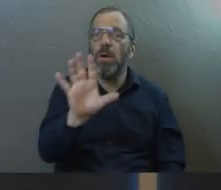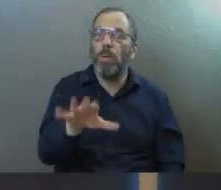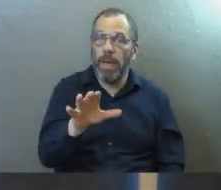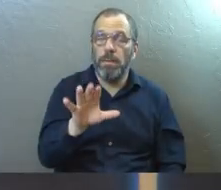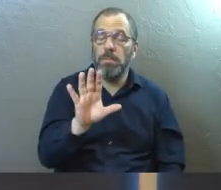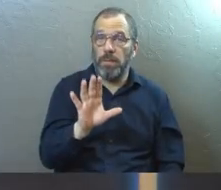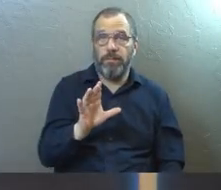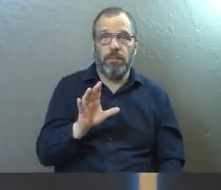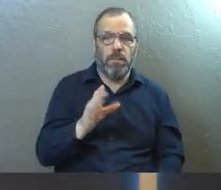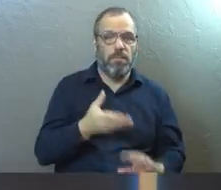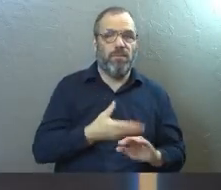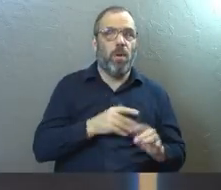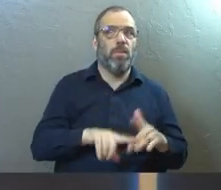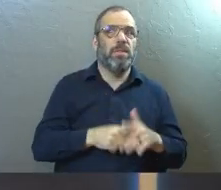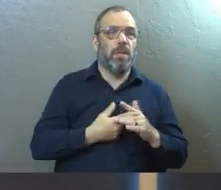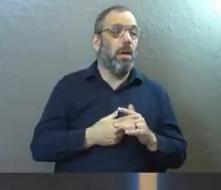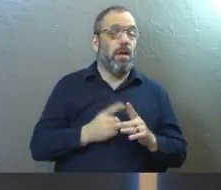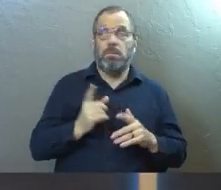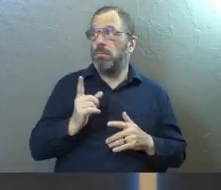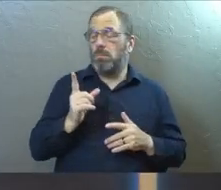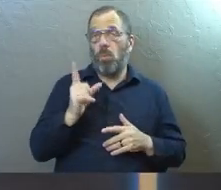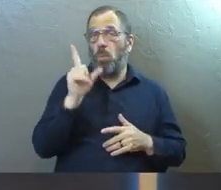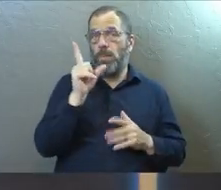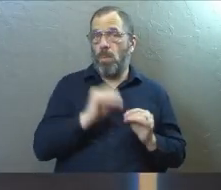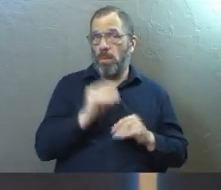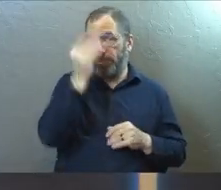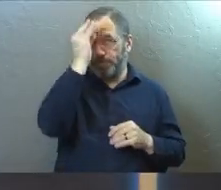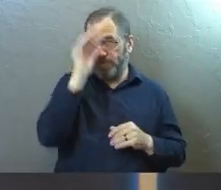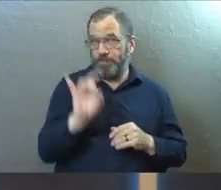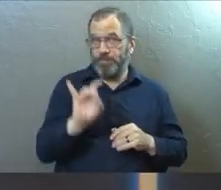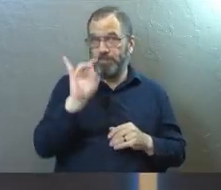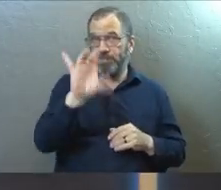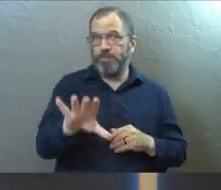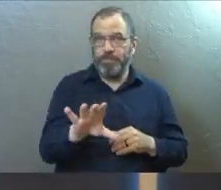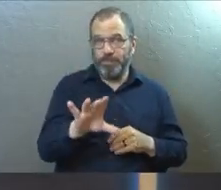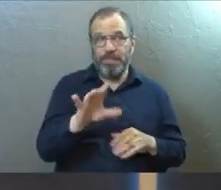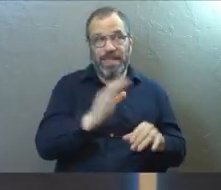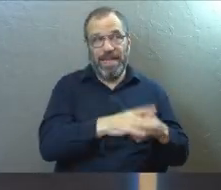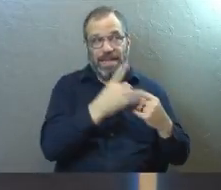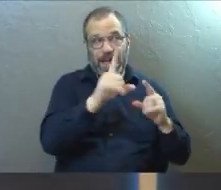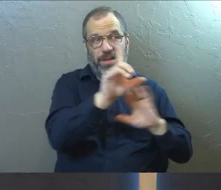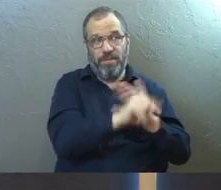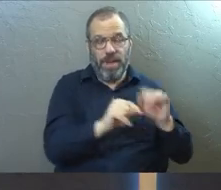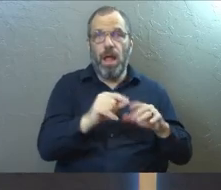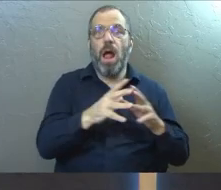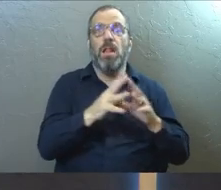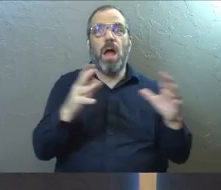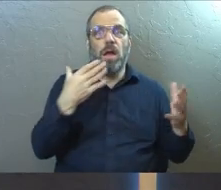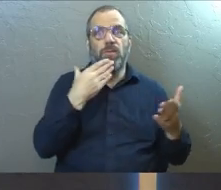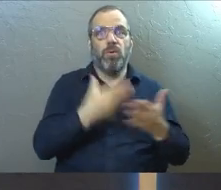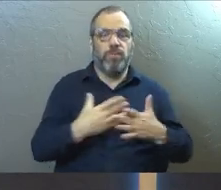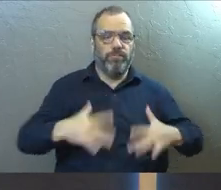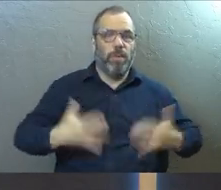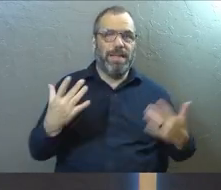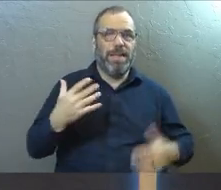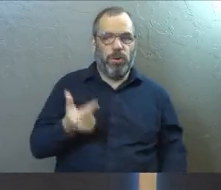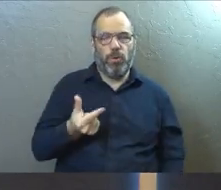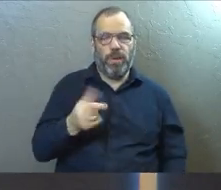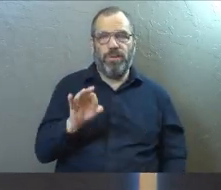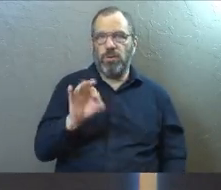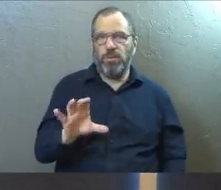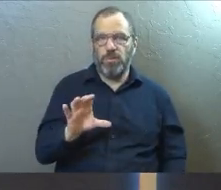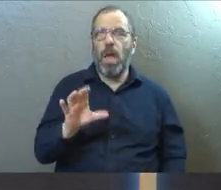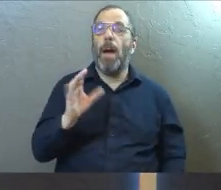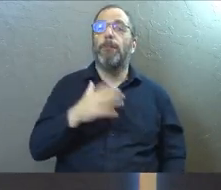Before we jump in, I just want to share just one more piece of information with you that we didn't get to put in the announcement video. We've got a lot of good things going on at Grace right